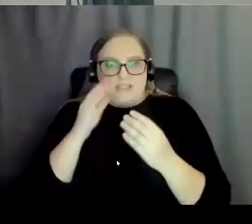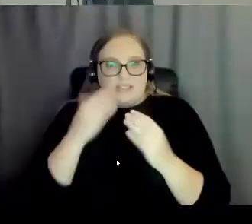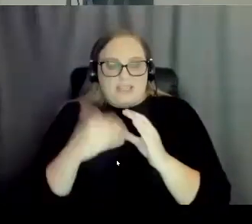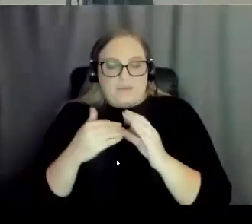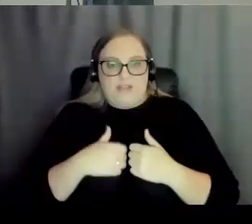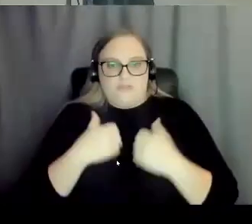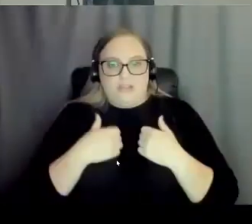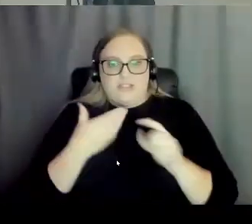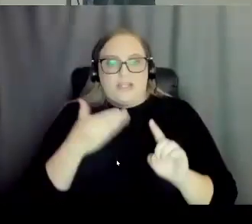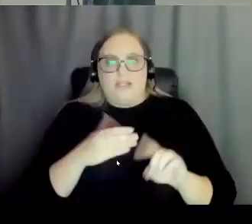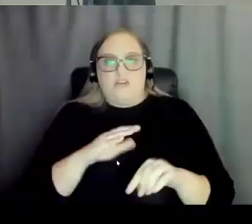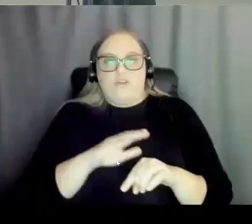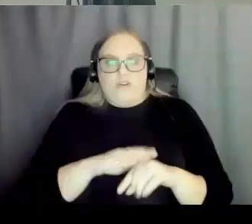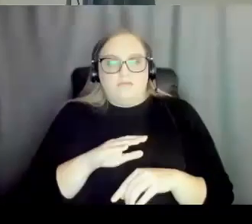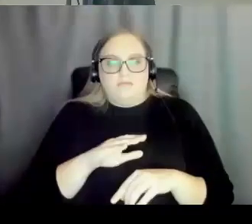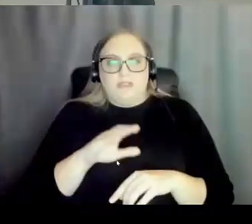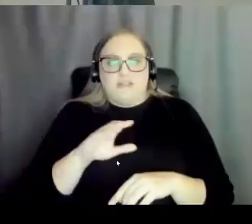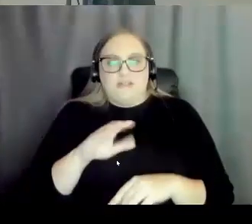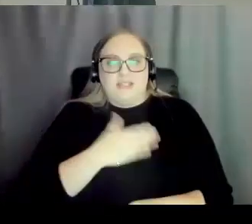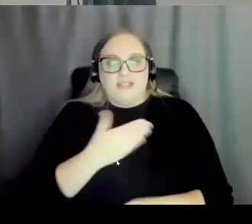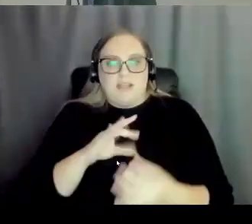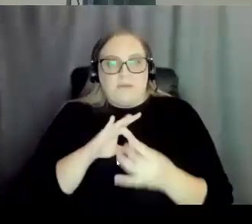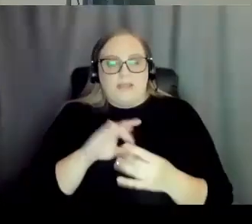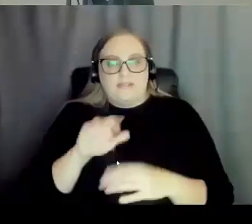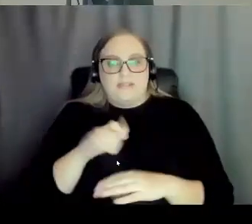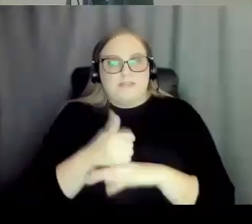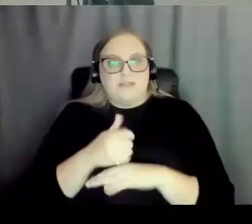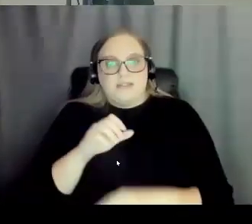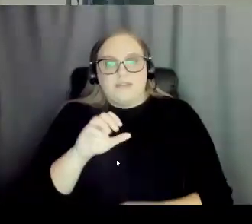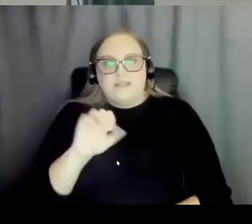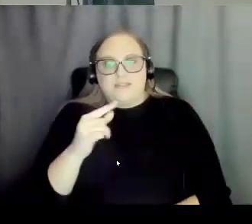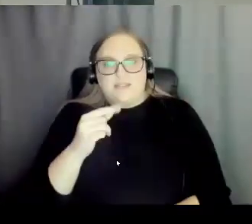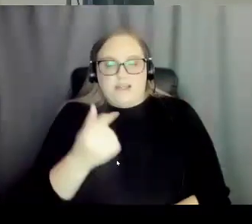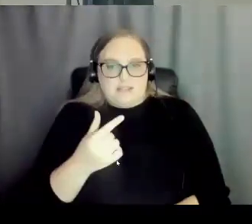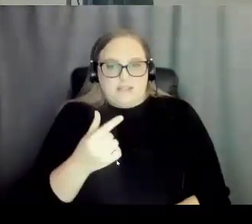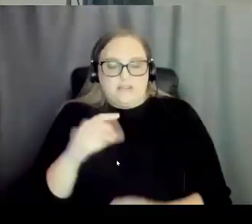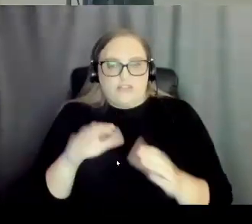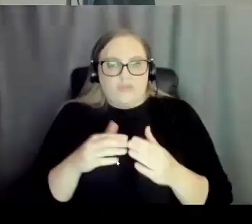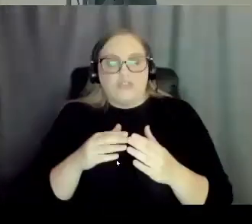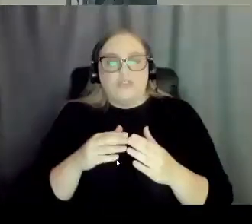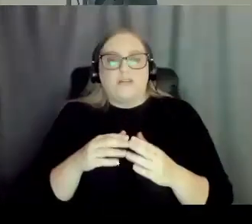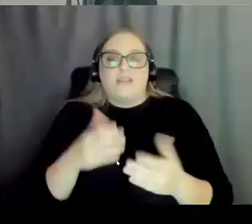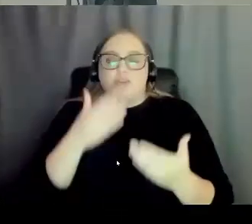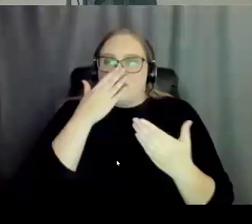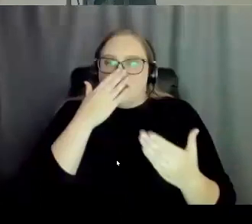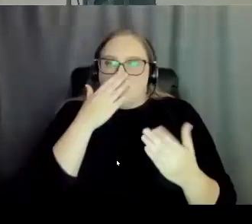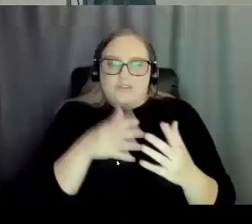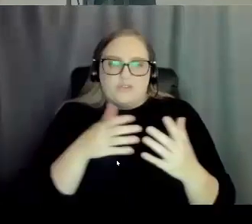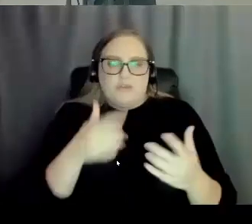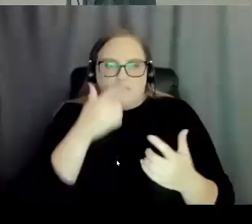siting consortia landing page. So we appreciate your interest in consent-based